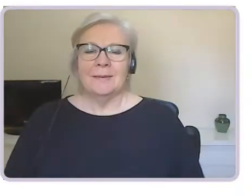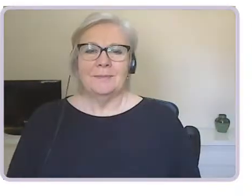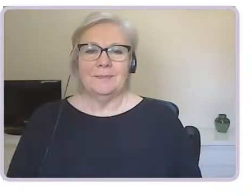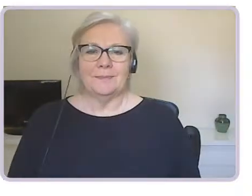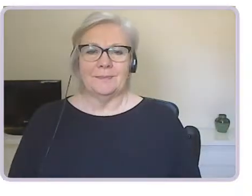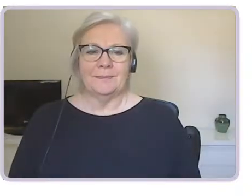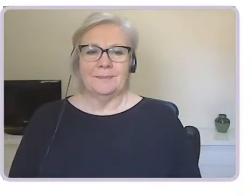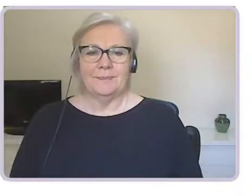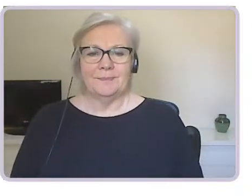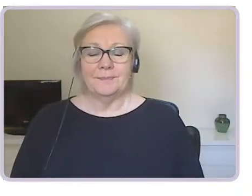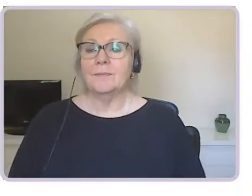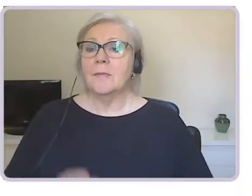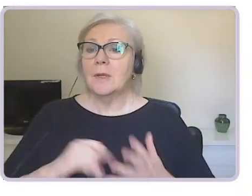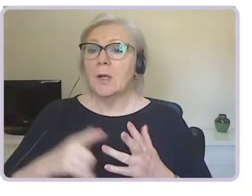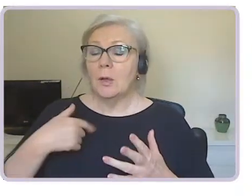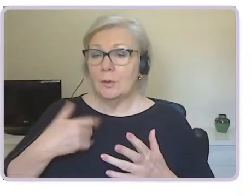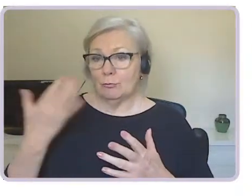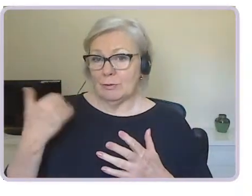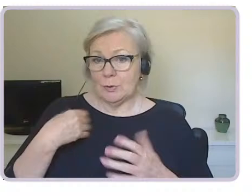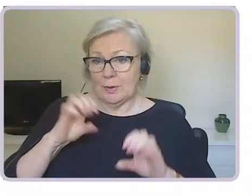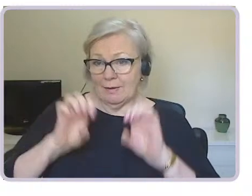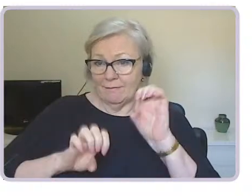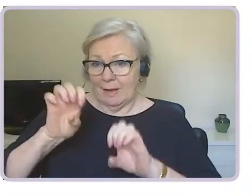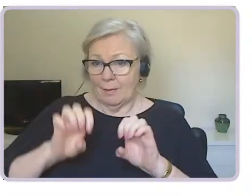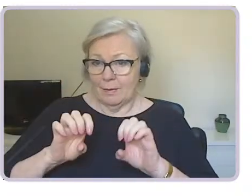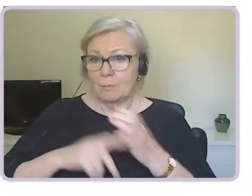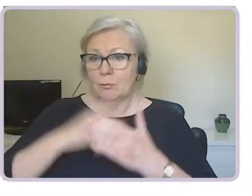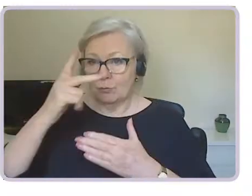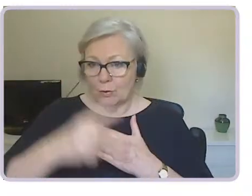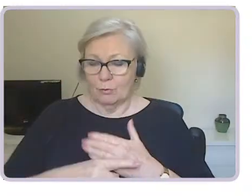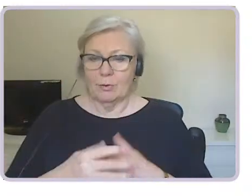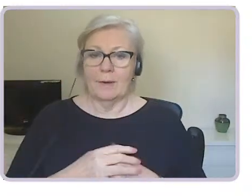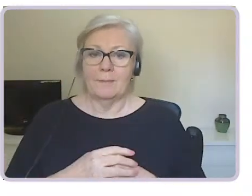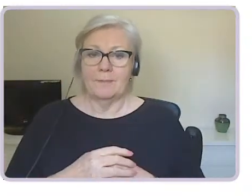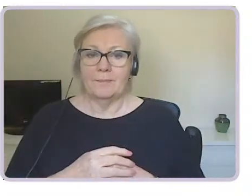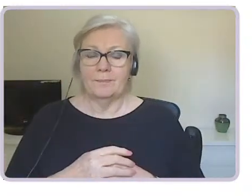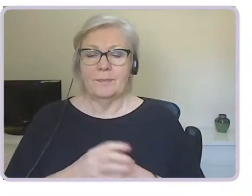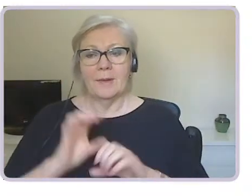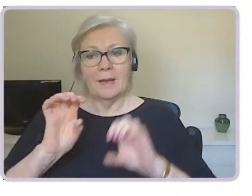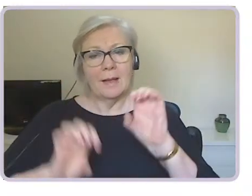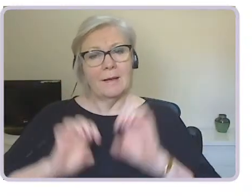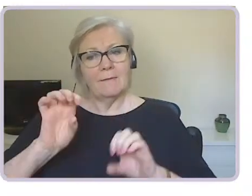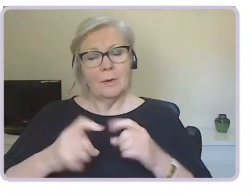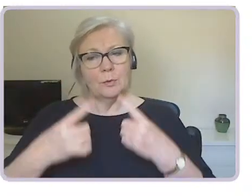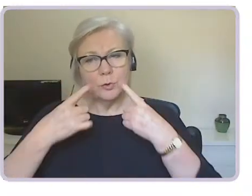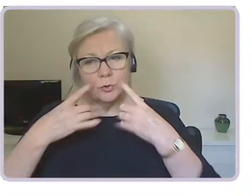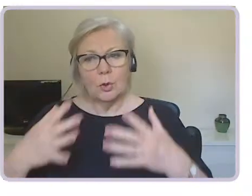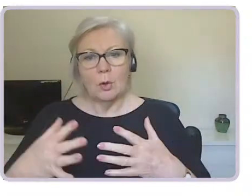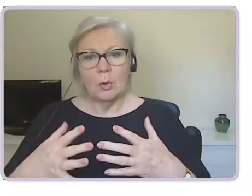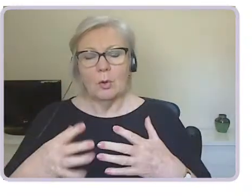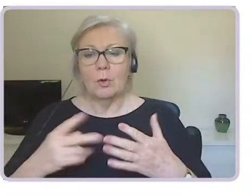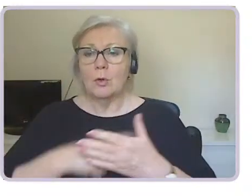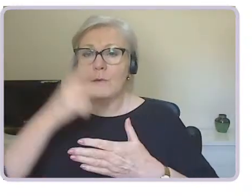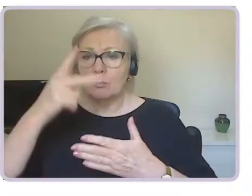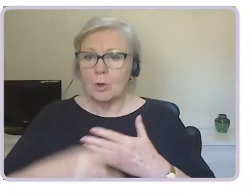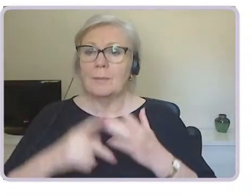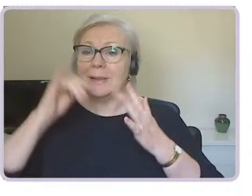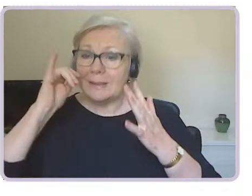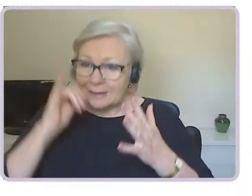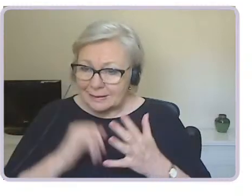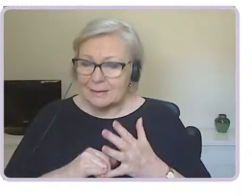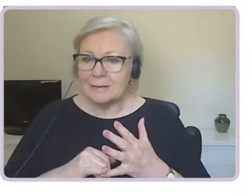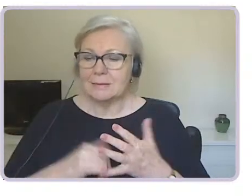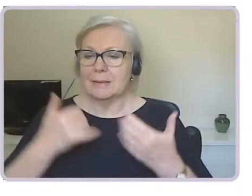So we recently evaluated this program, and the evaluation highlighted that the program is largely successful.